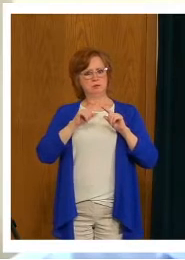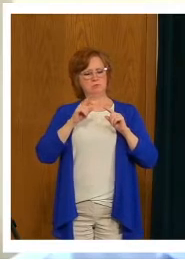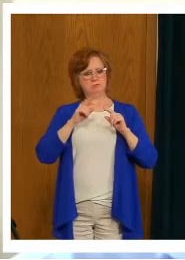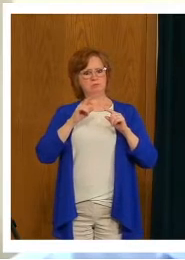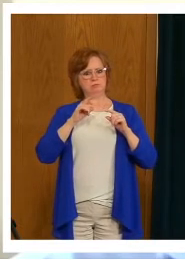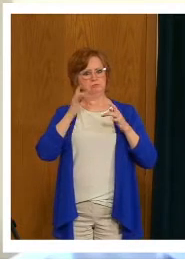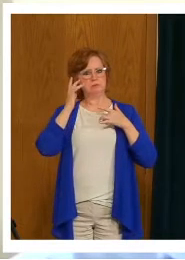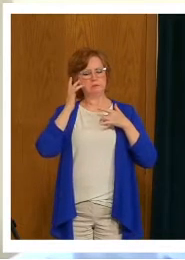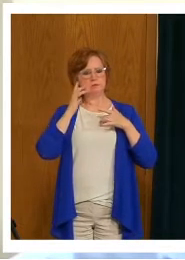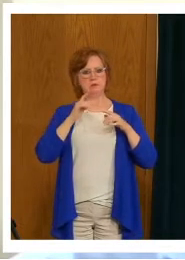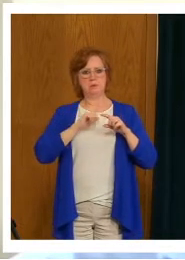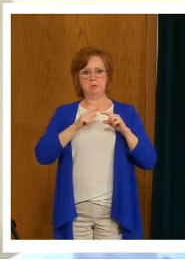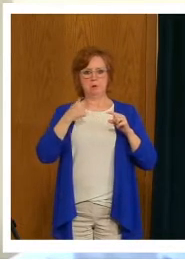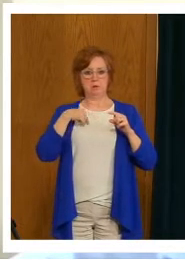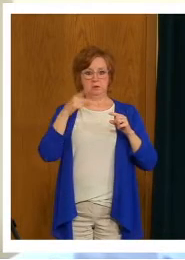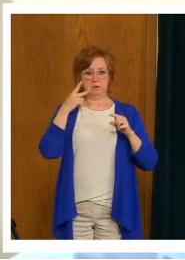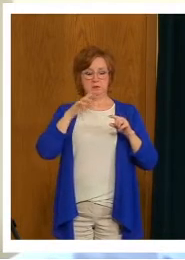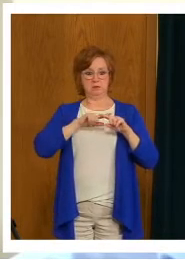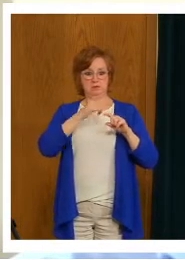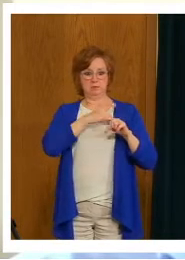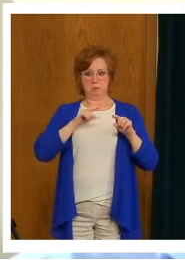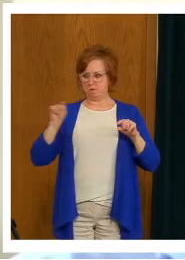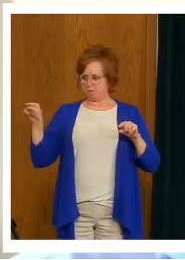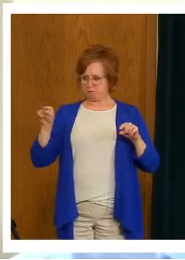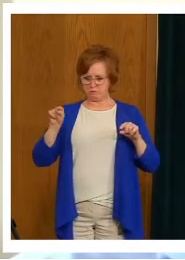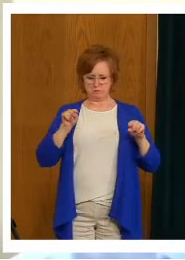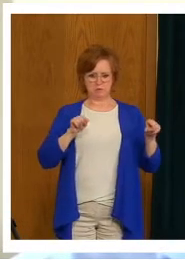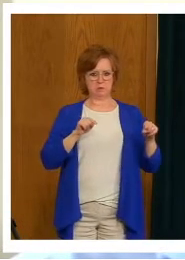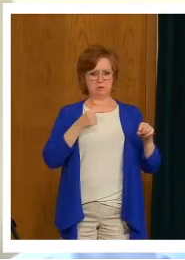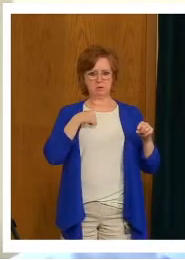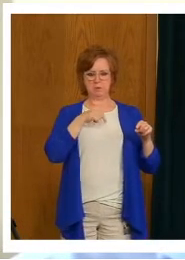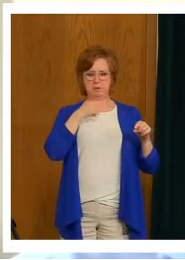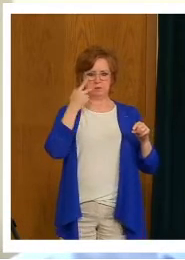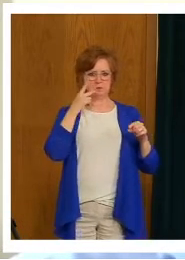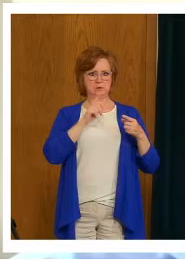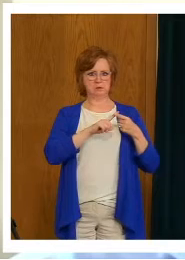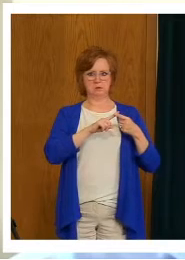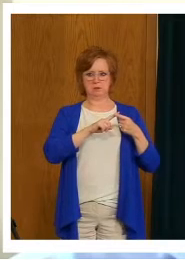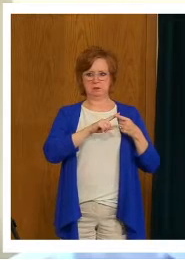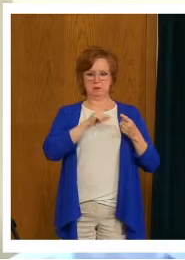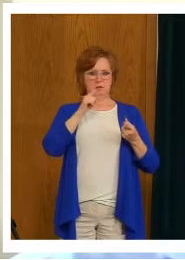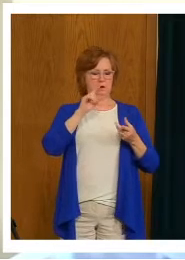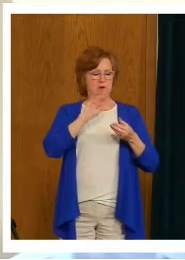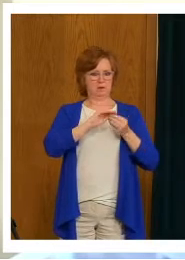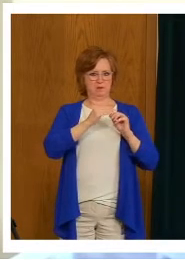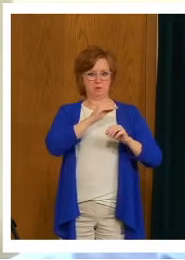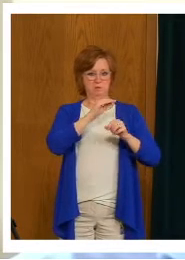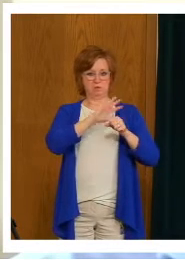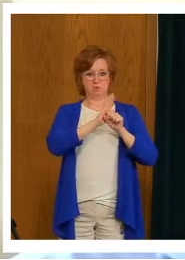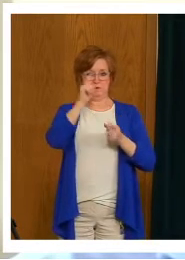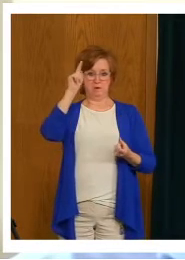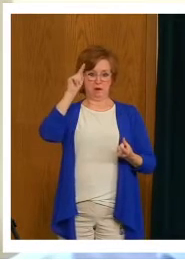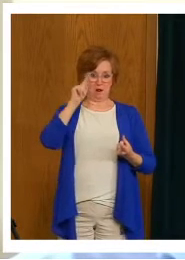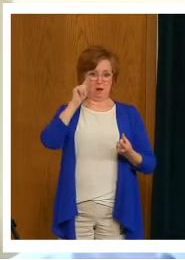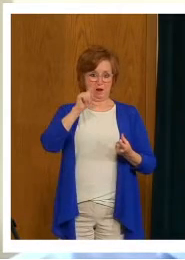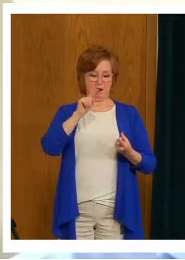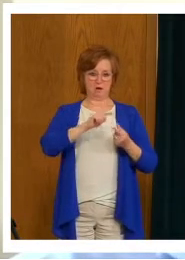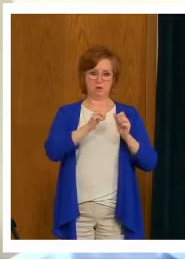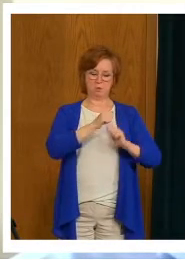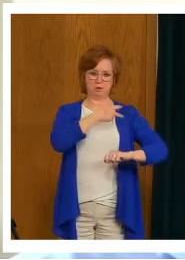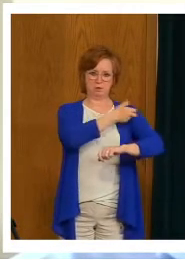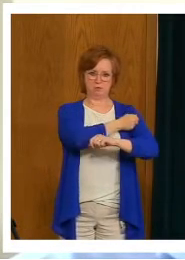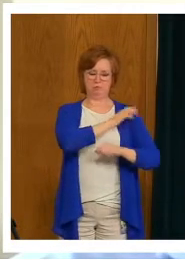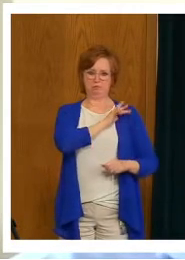is remarkable how little COVID illness we see, even with one dose in arms. And I think that is remarkable. No one